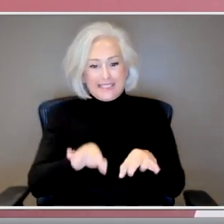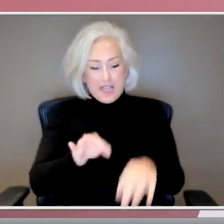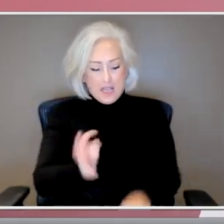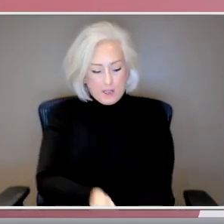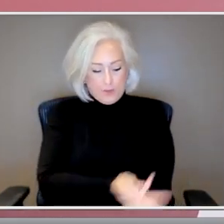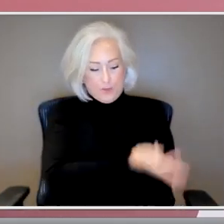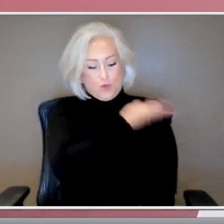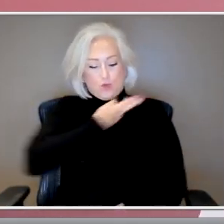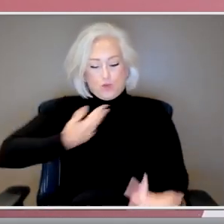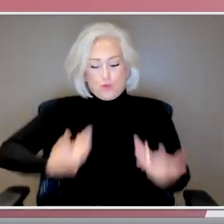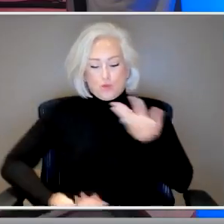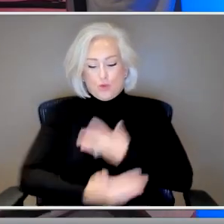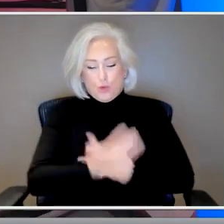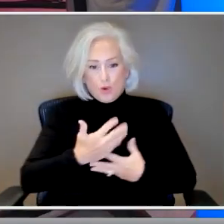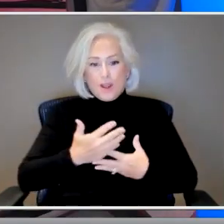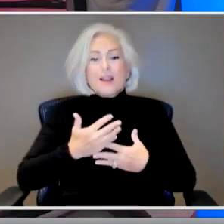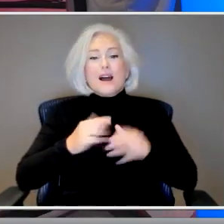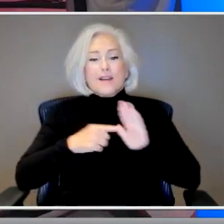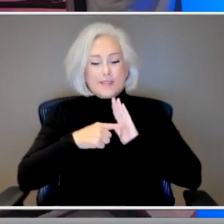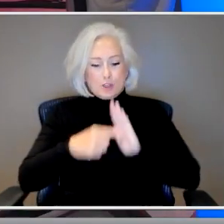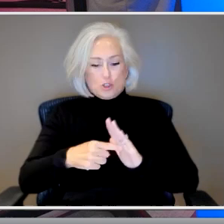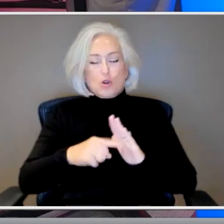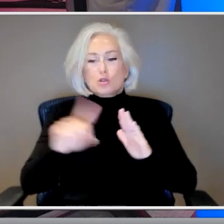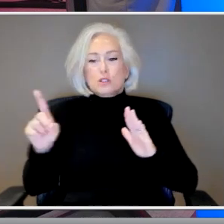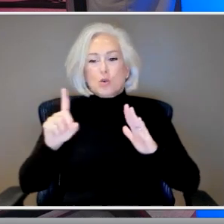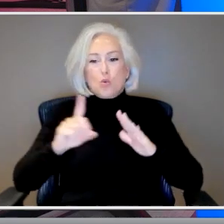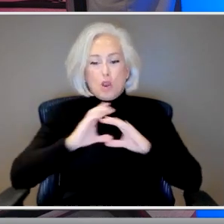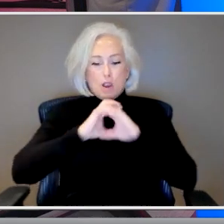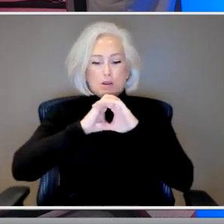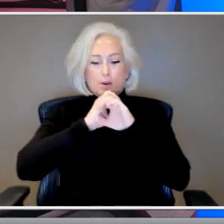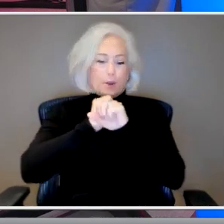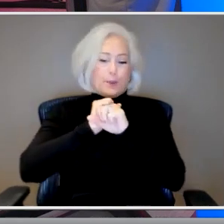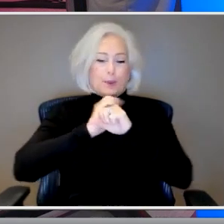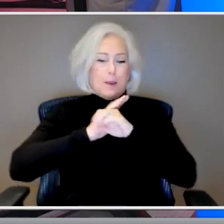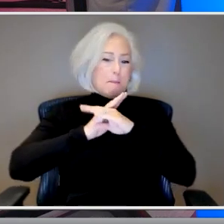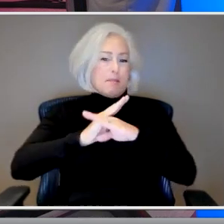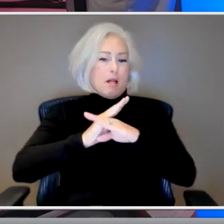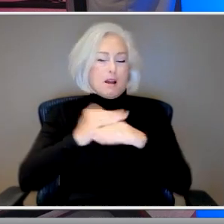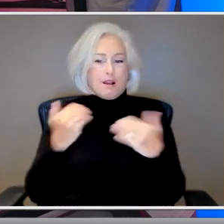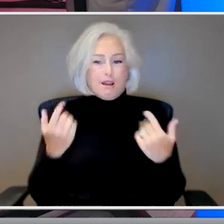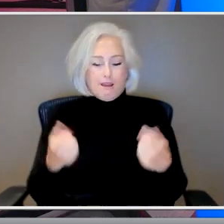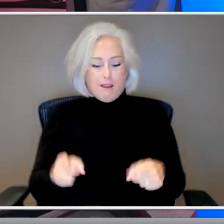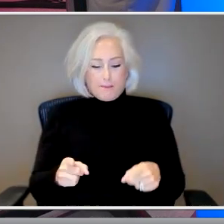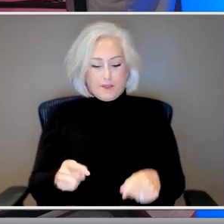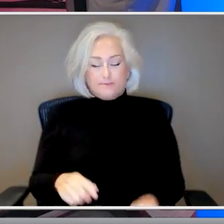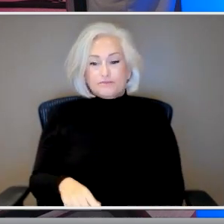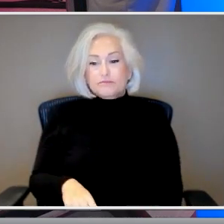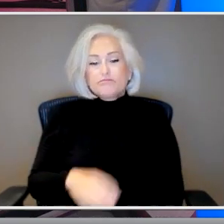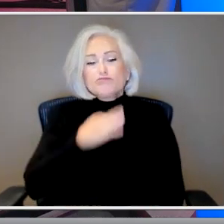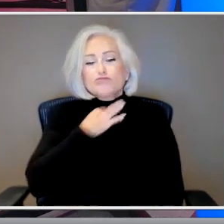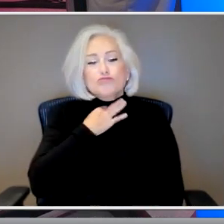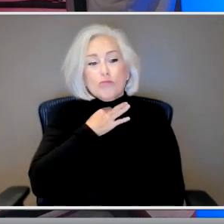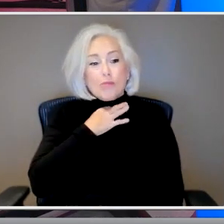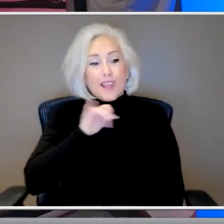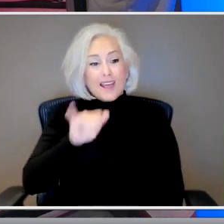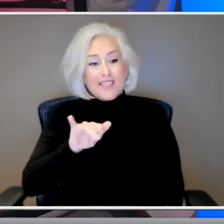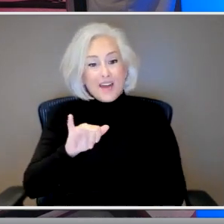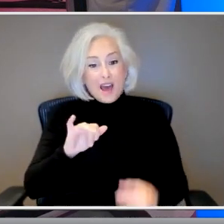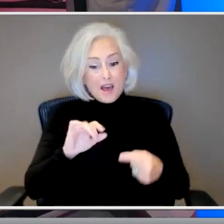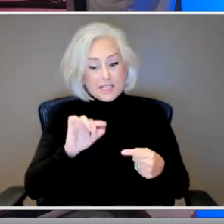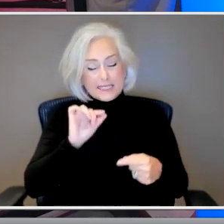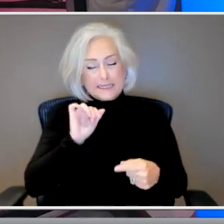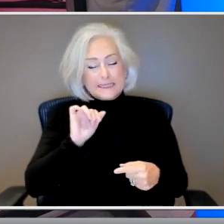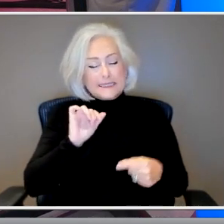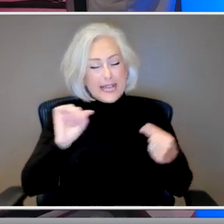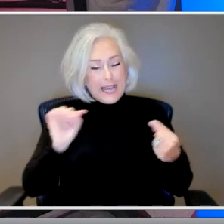those blockages. Jean has a follow-up question. Was that an ache in the arm or chest? And was your eye aching?